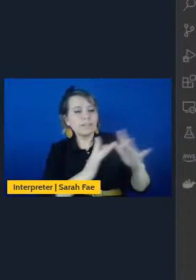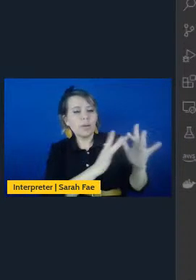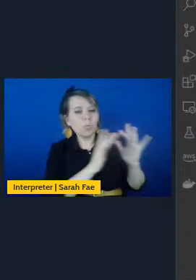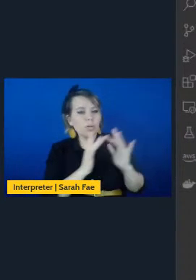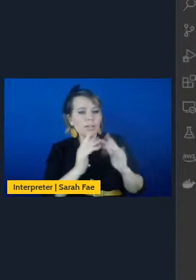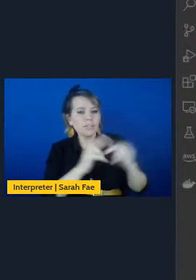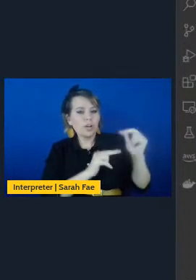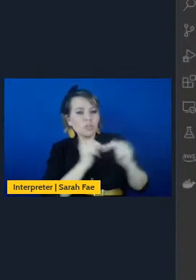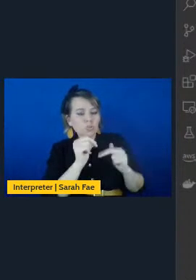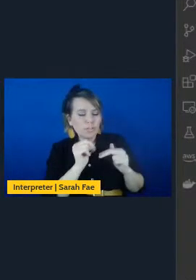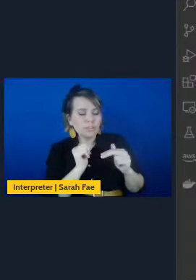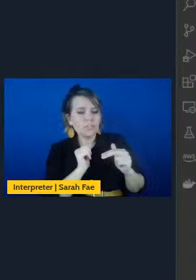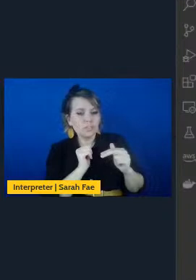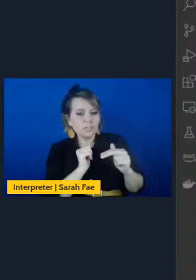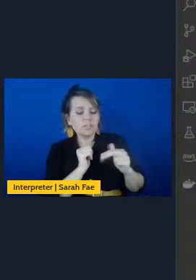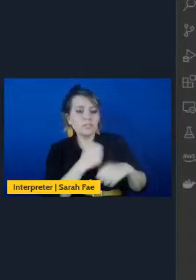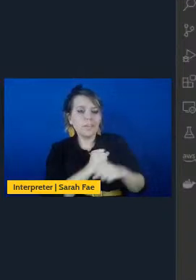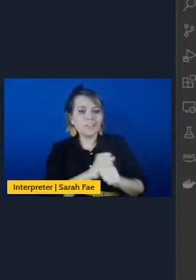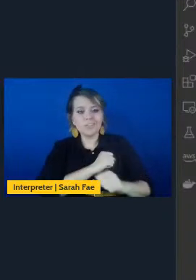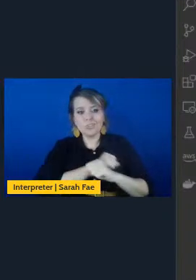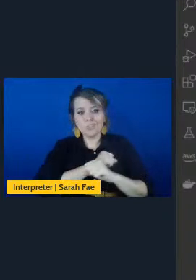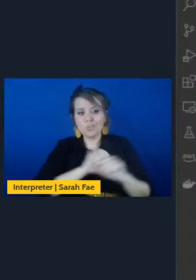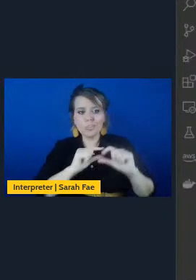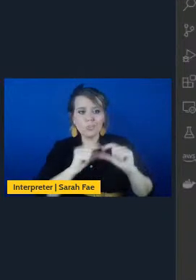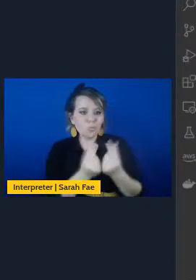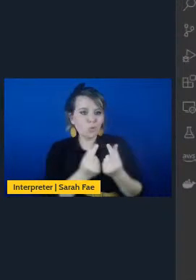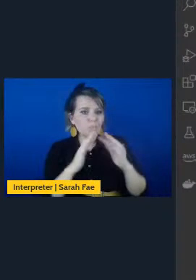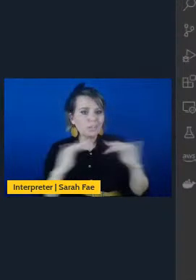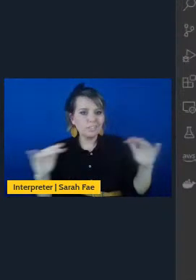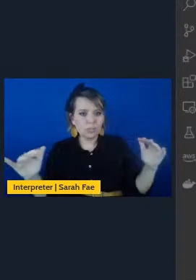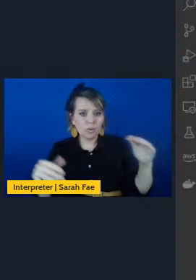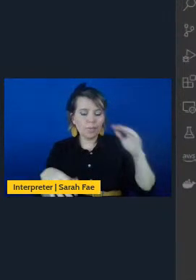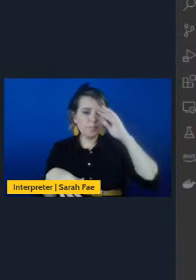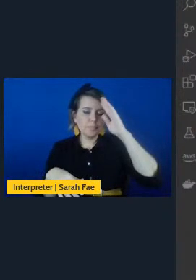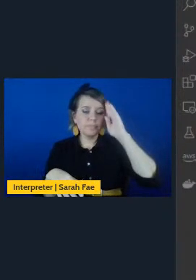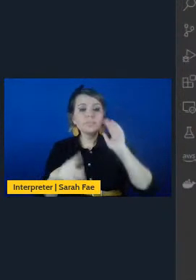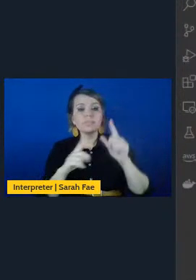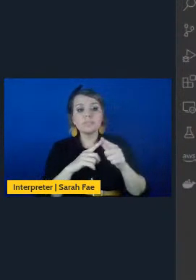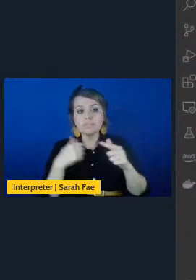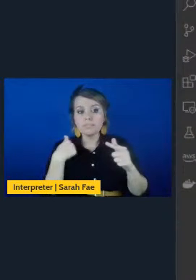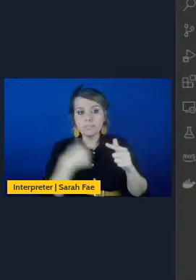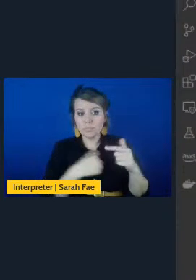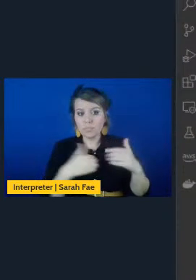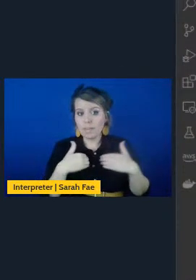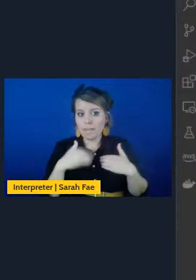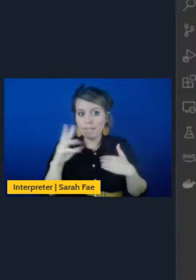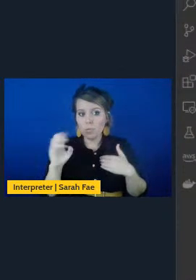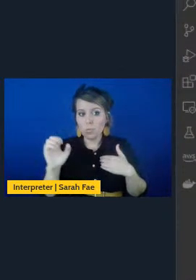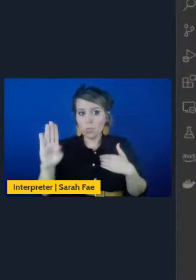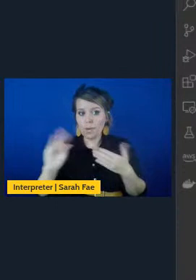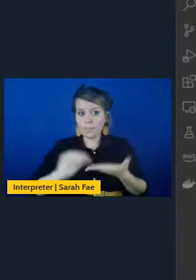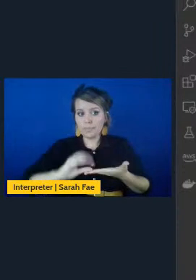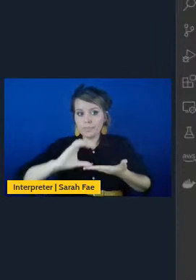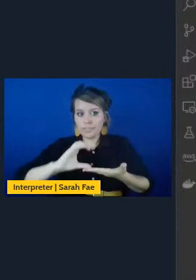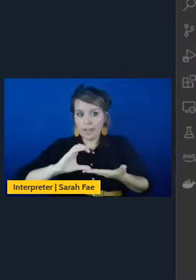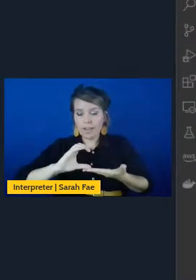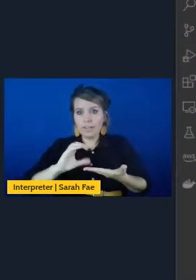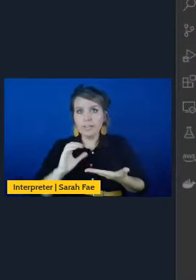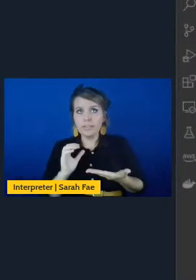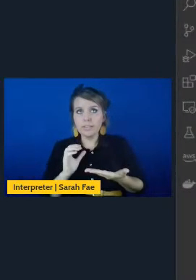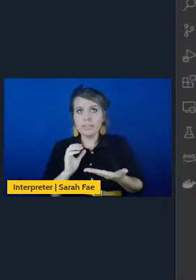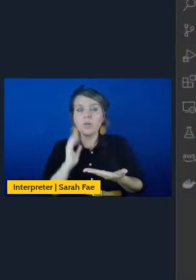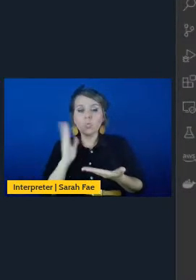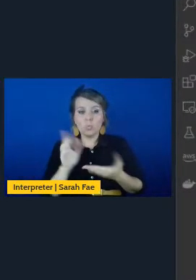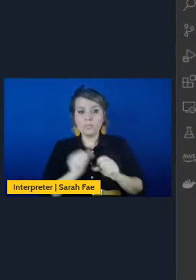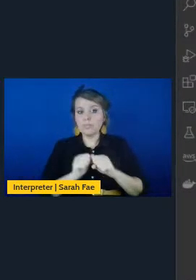the VPC, security group, subnet, etc. And then we have the web stack, which will actually be